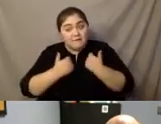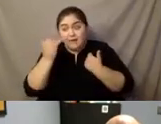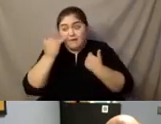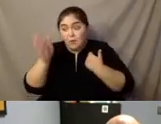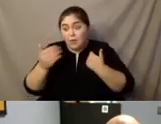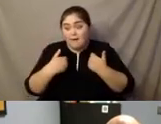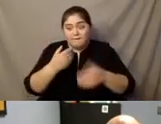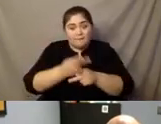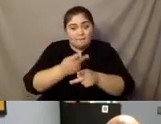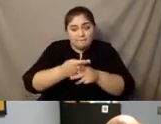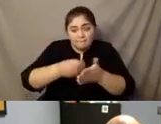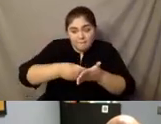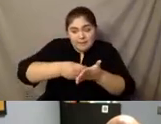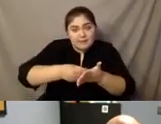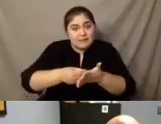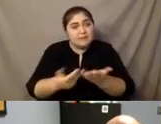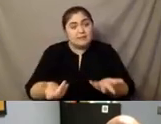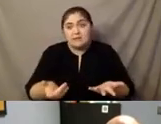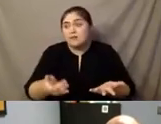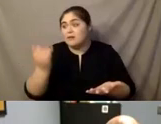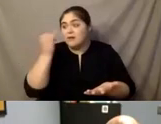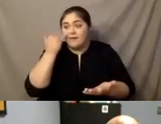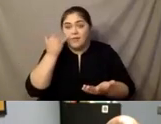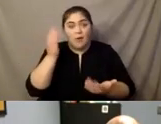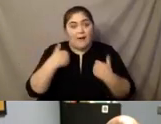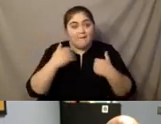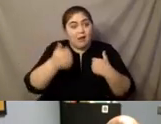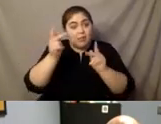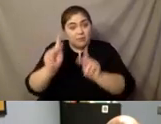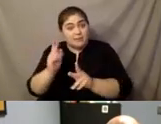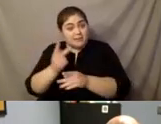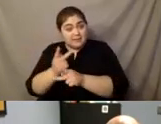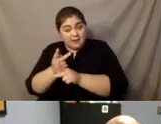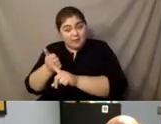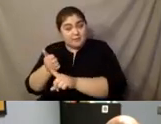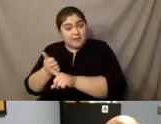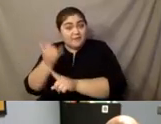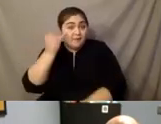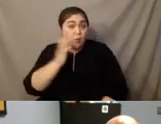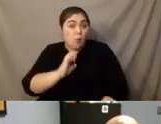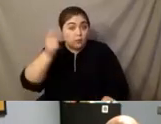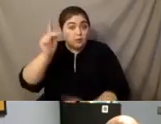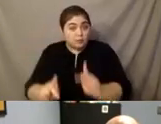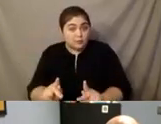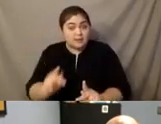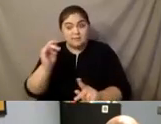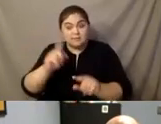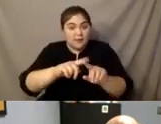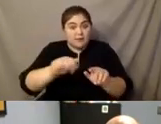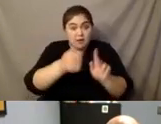themselves, if they're going to have somebody else that will take care of them, if they're an elderly person that depends on someone